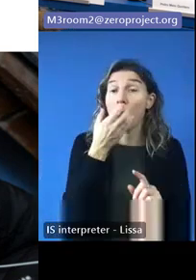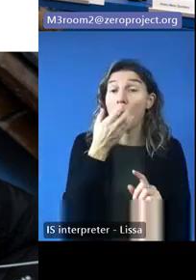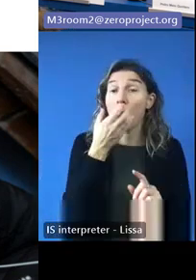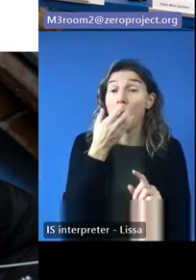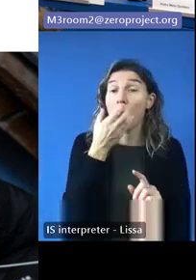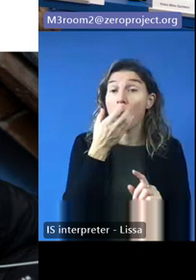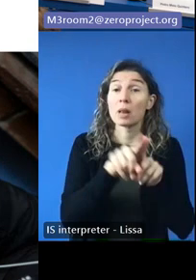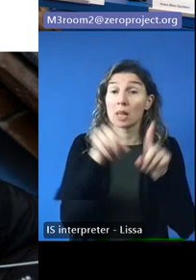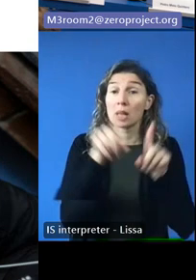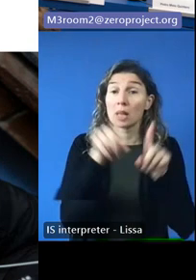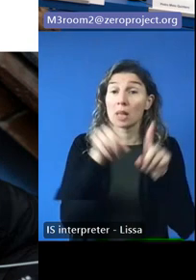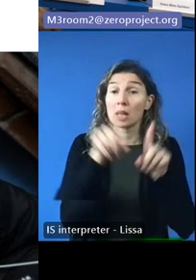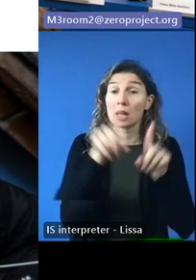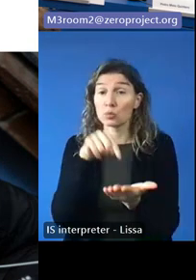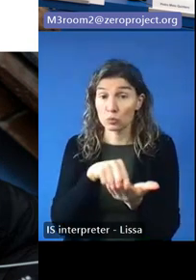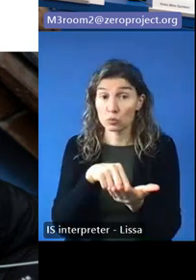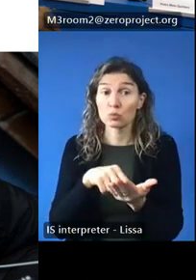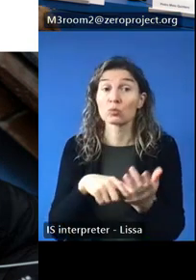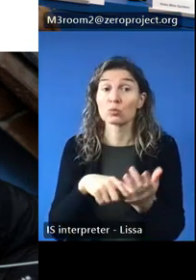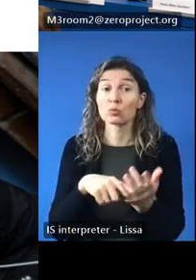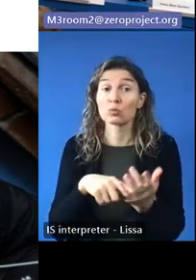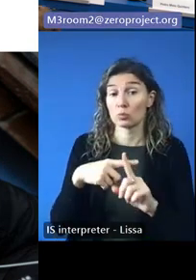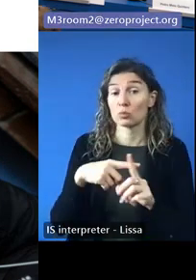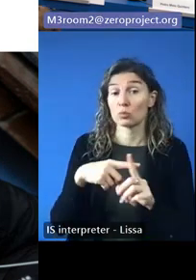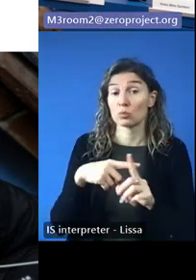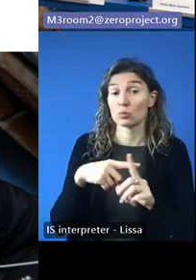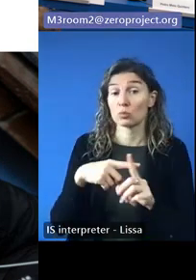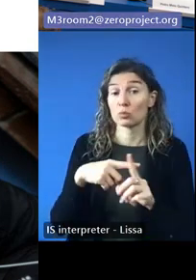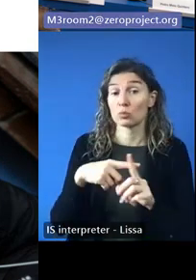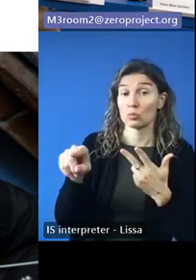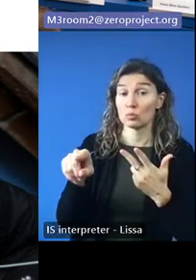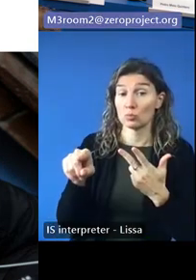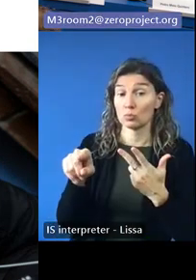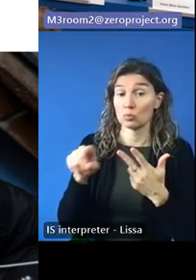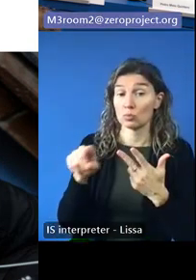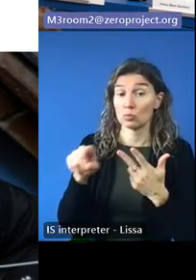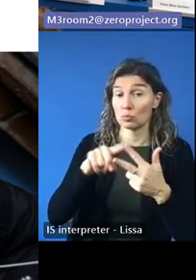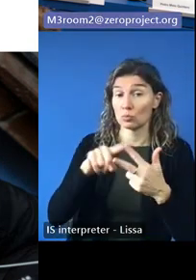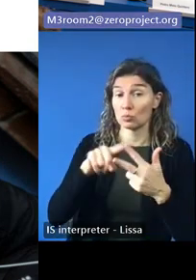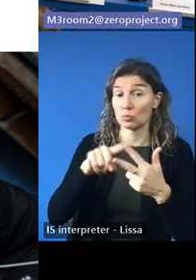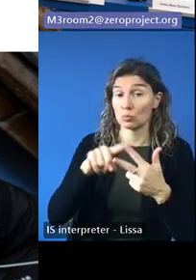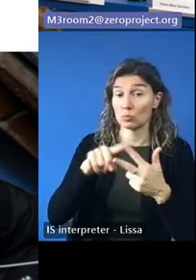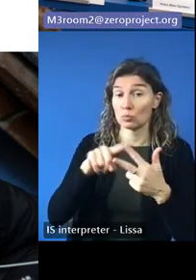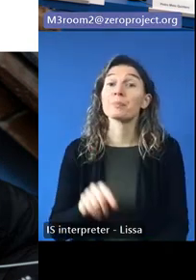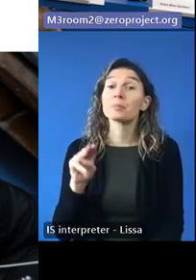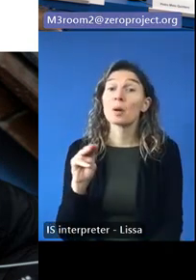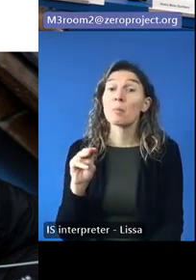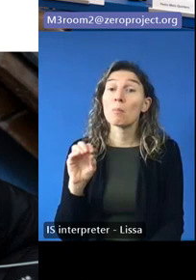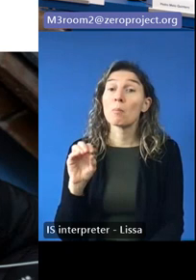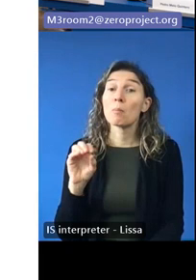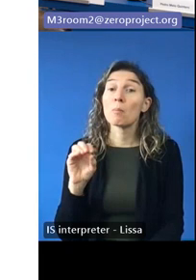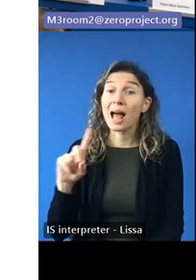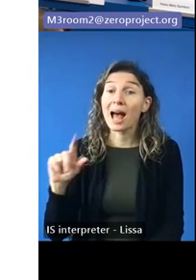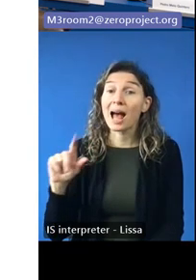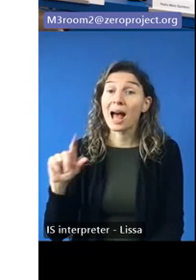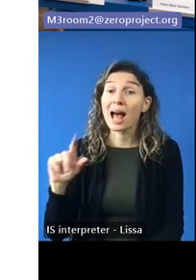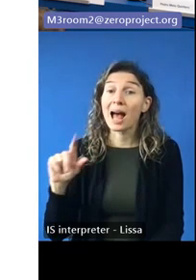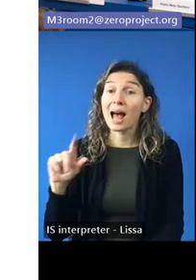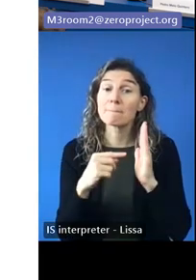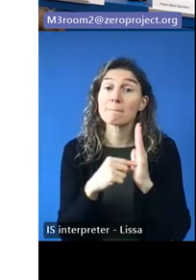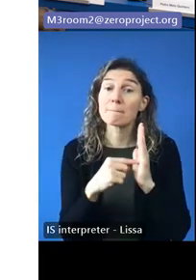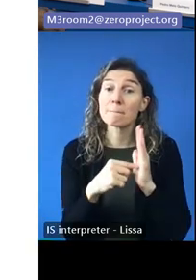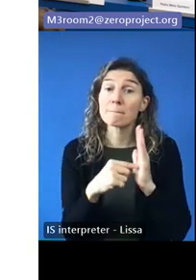Android, and in the stock version. Impact. The Morada app has been consulted monthly by an average